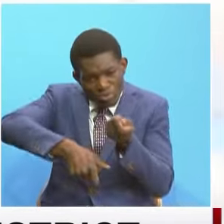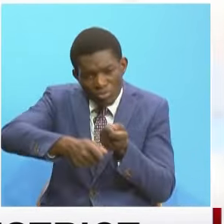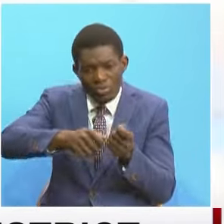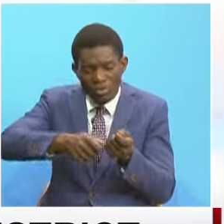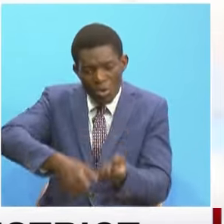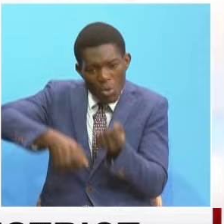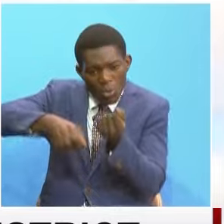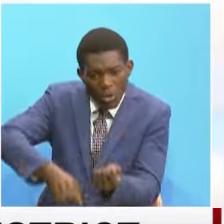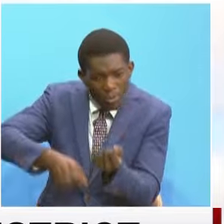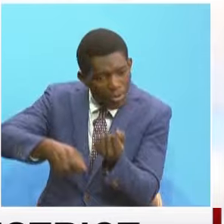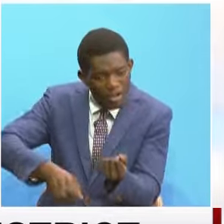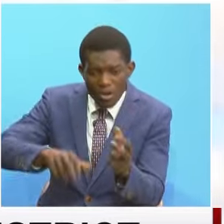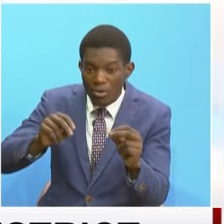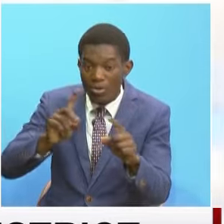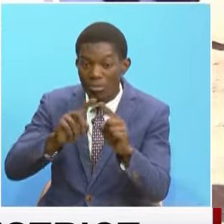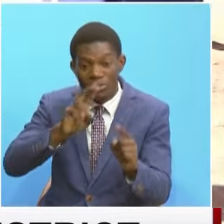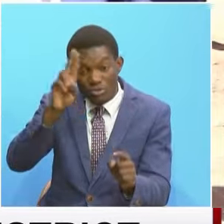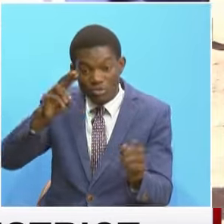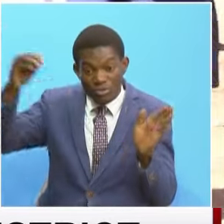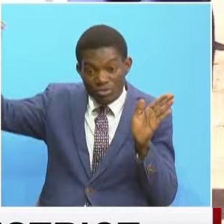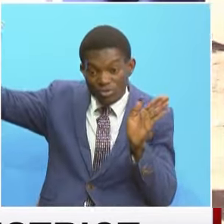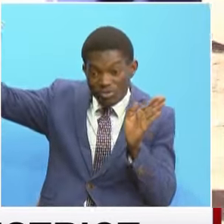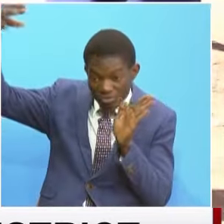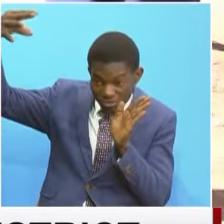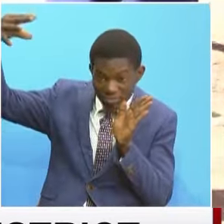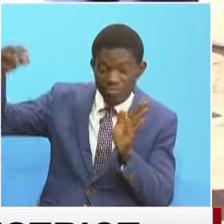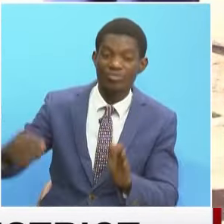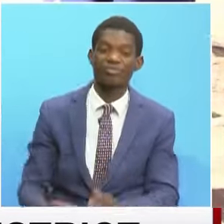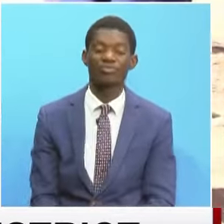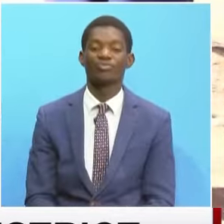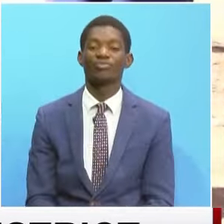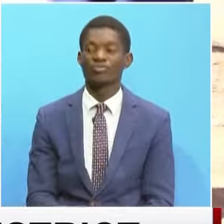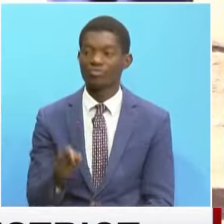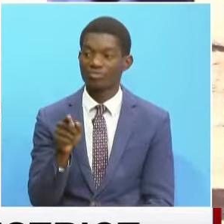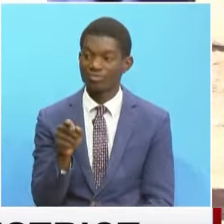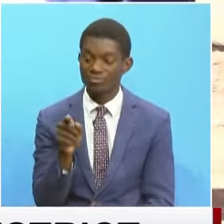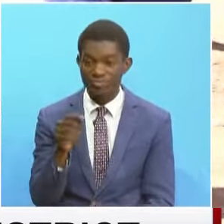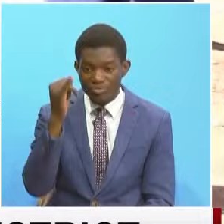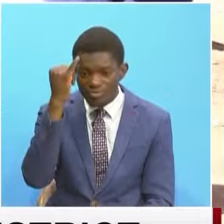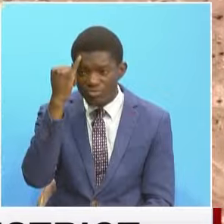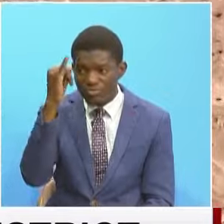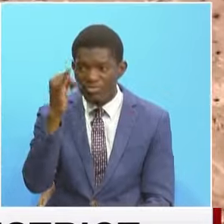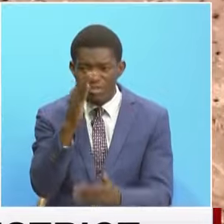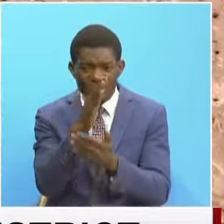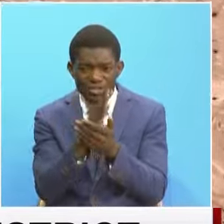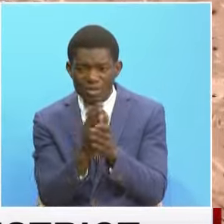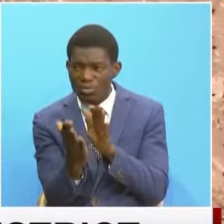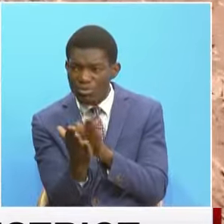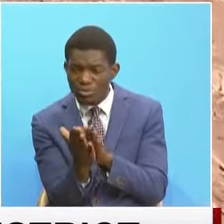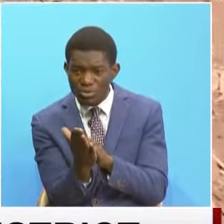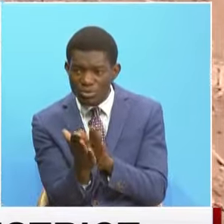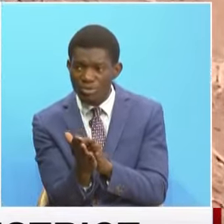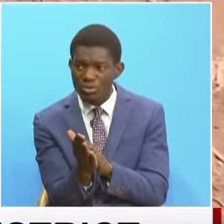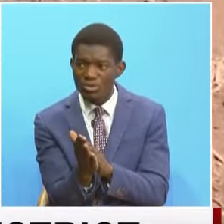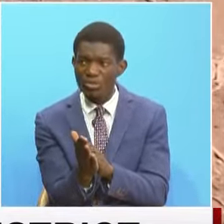people, for the community, and indeed livestock. This initiative has also been incorporated in some schools to train the